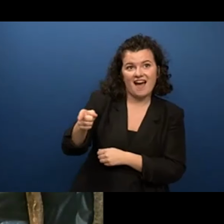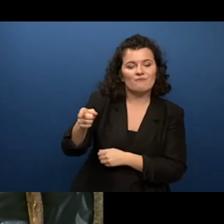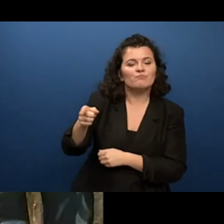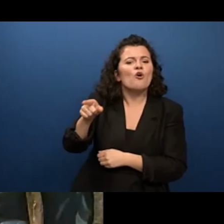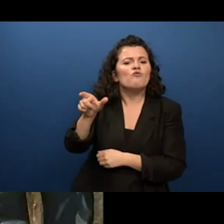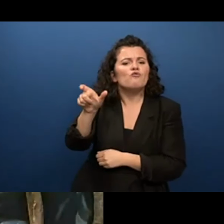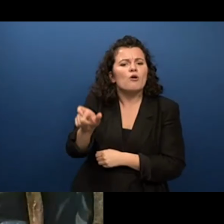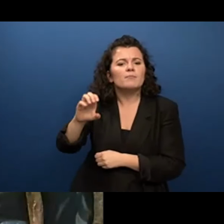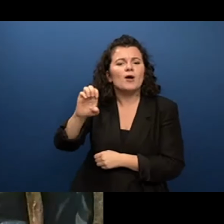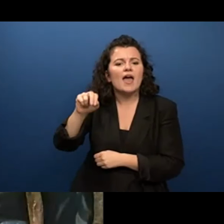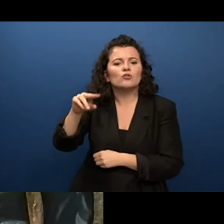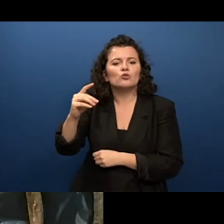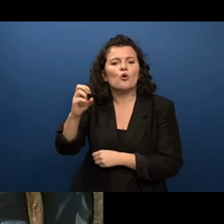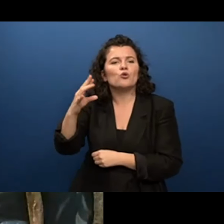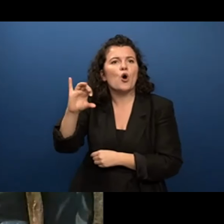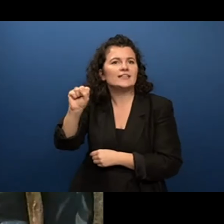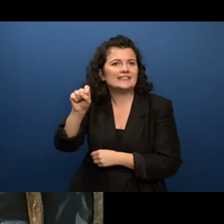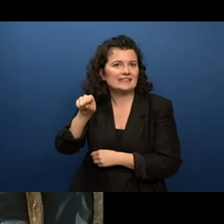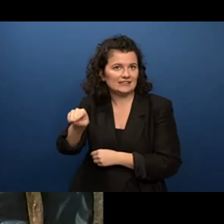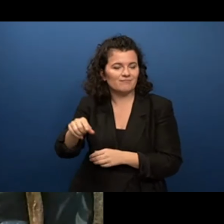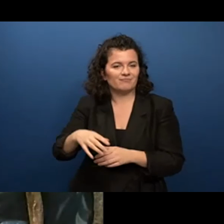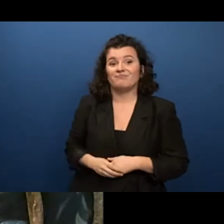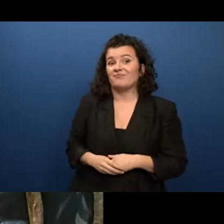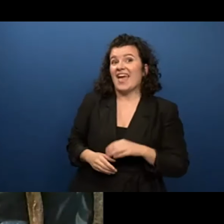to be here with you. Thank you.